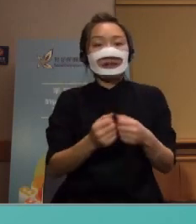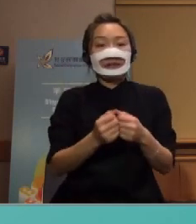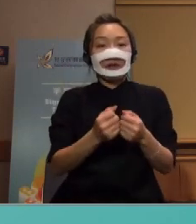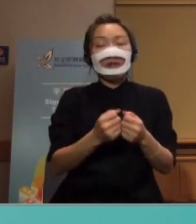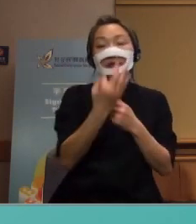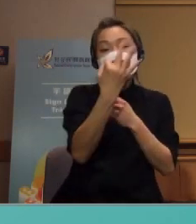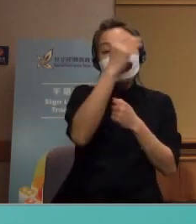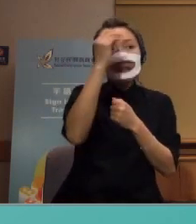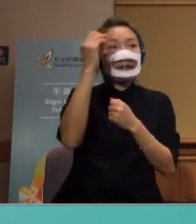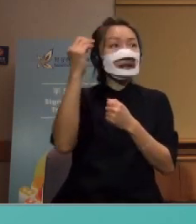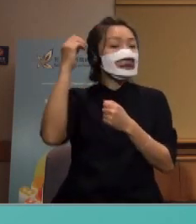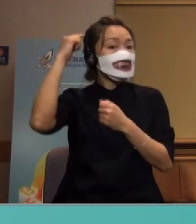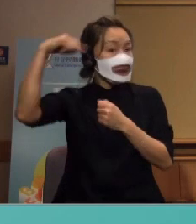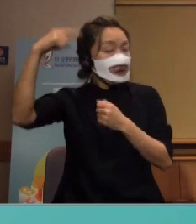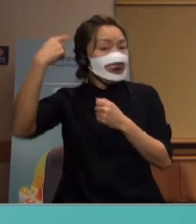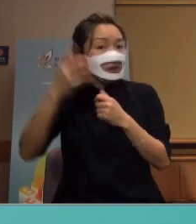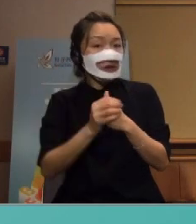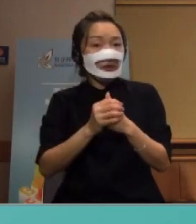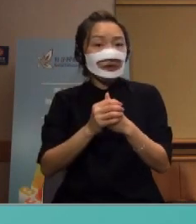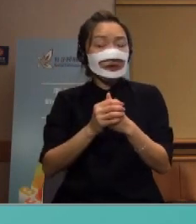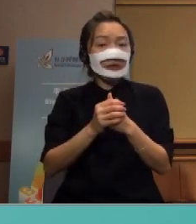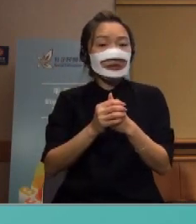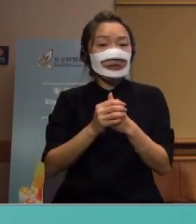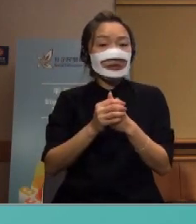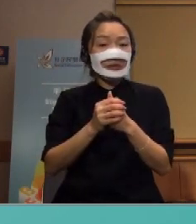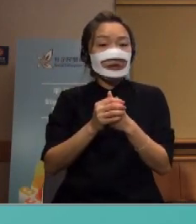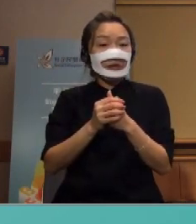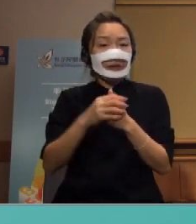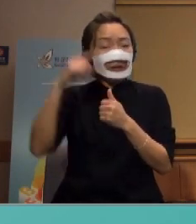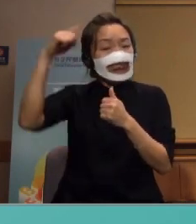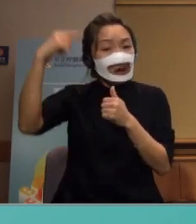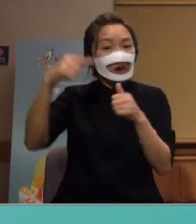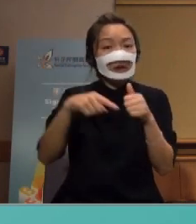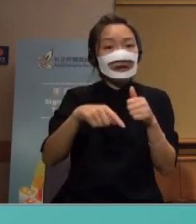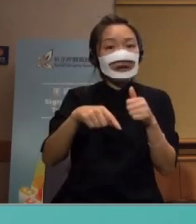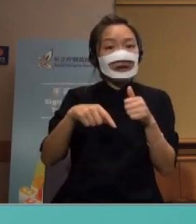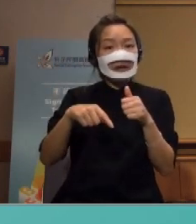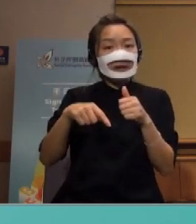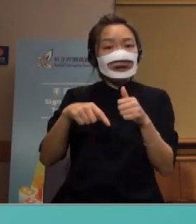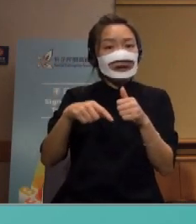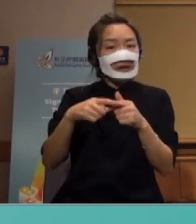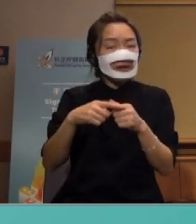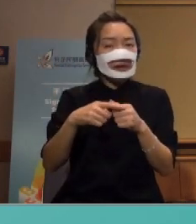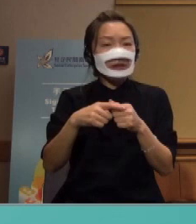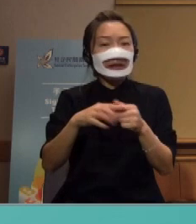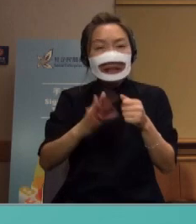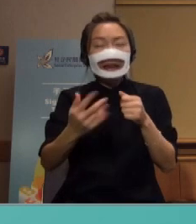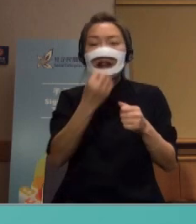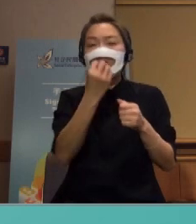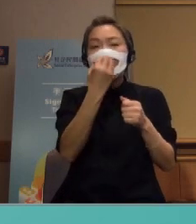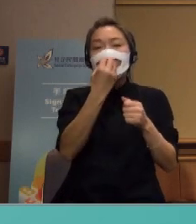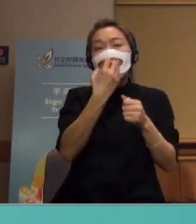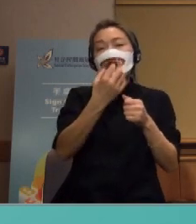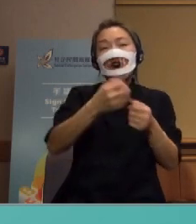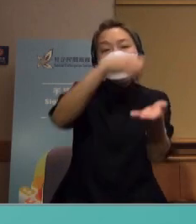California. Unfortunately, we don't have a local registry in Asia, nor do we have one in South America or Africa. So carbon-based,